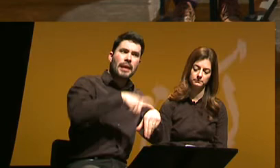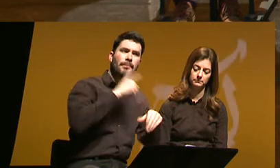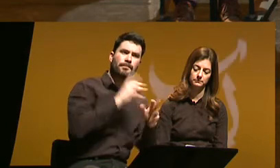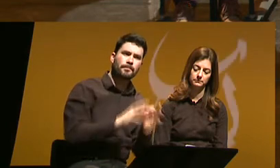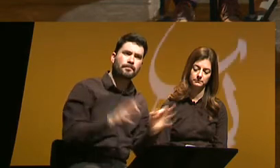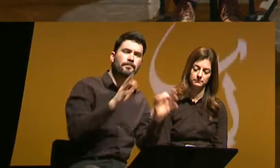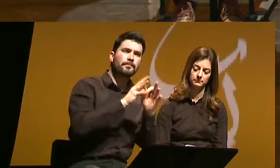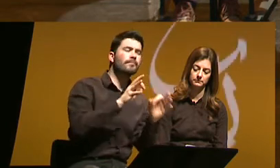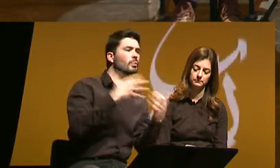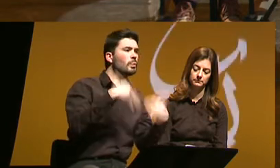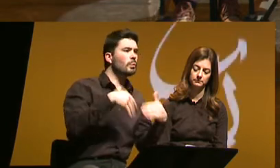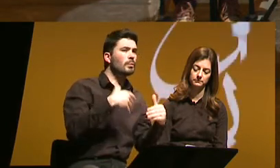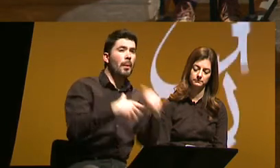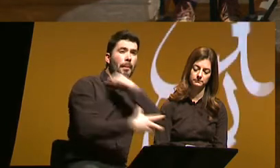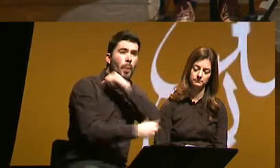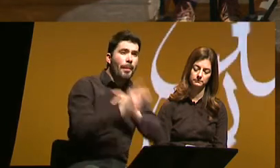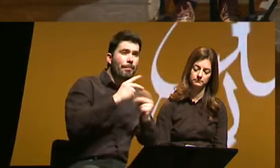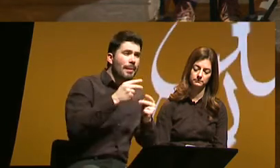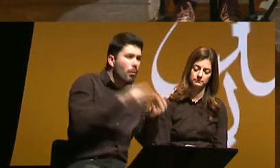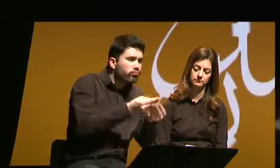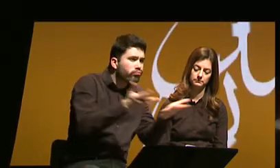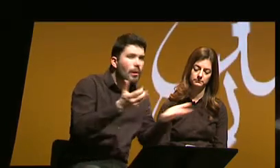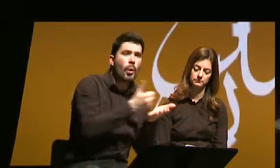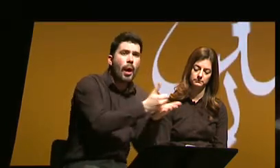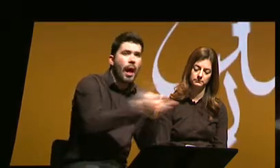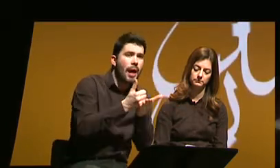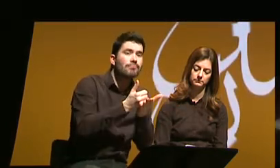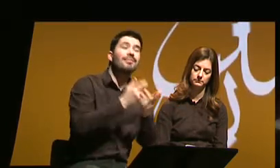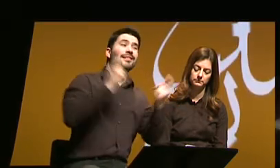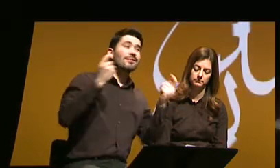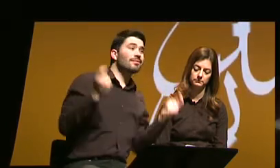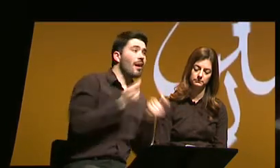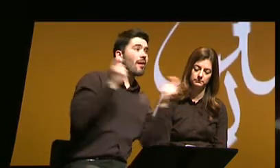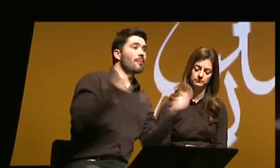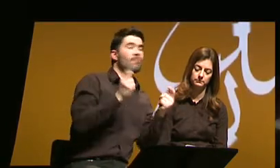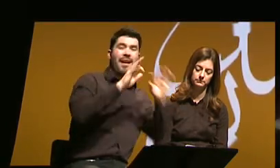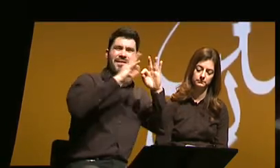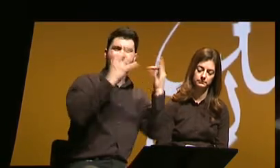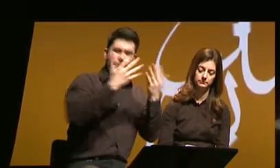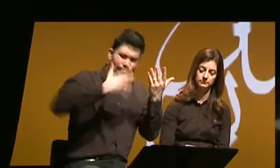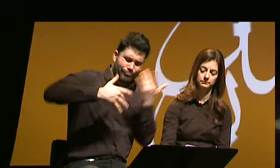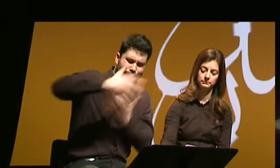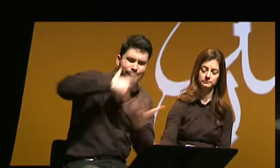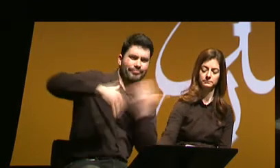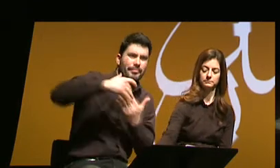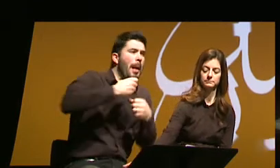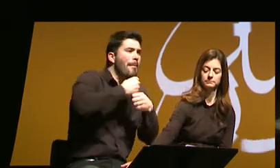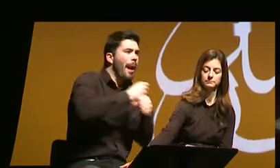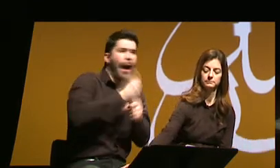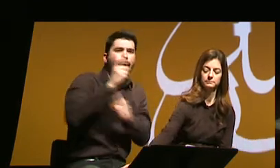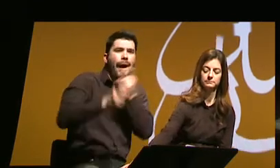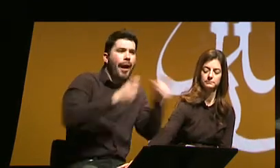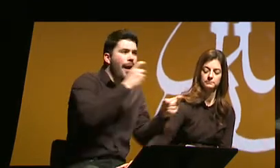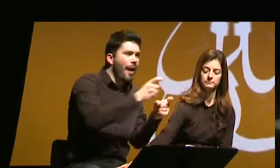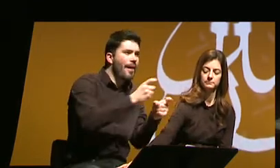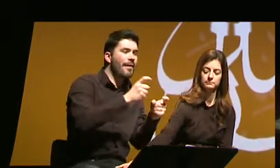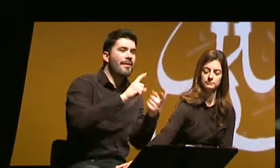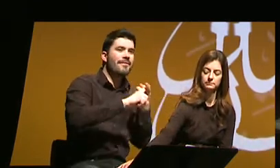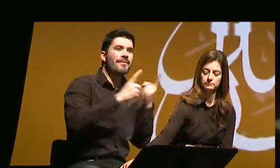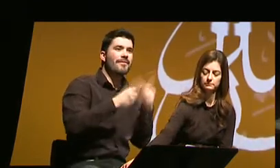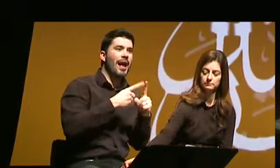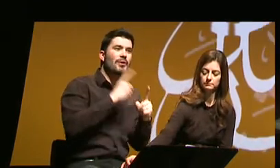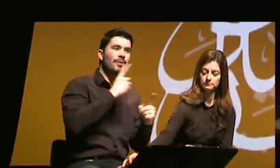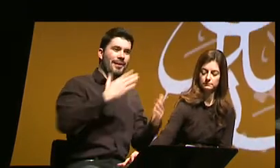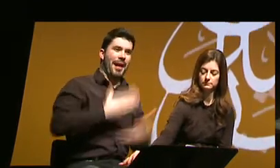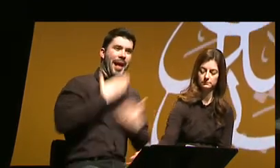remember and help the poor. To celebrate. To visit with family. To make special treats for friends. To say, Eid Mubarak.